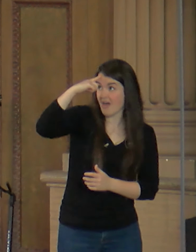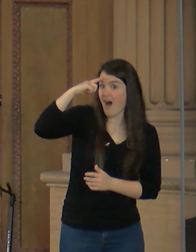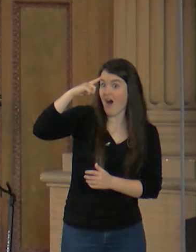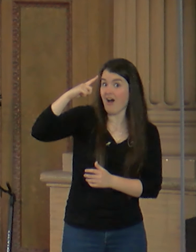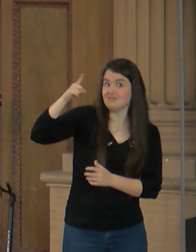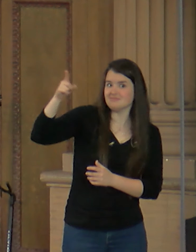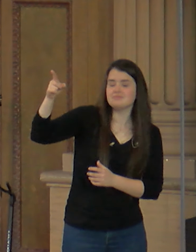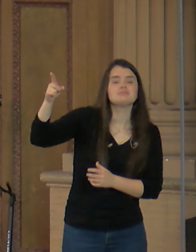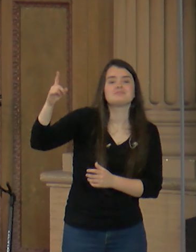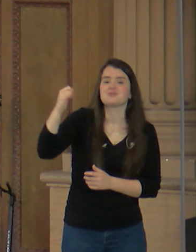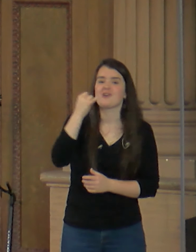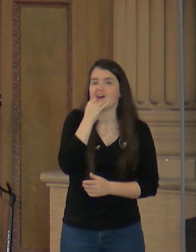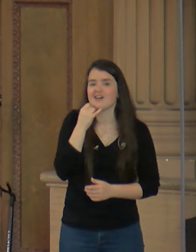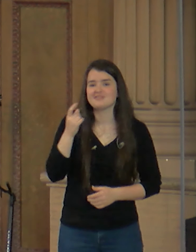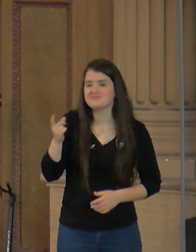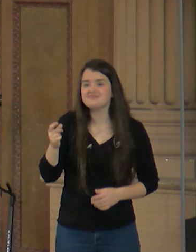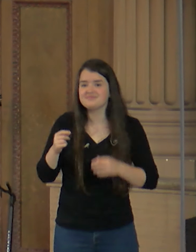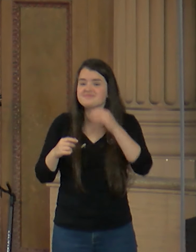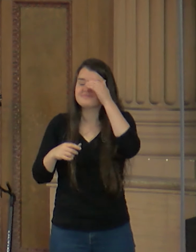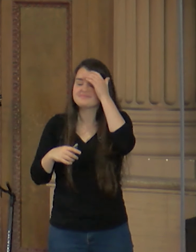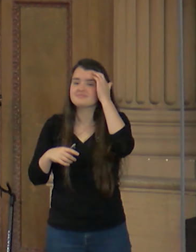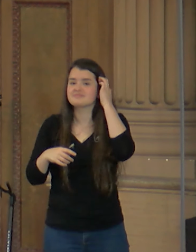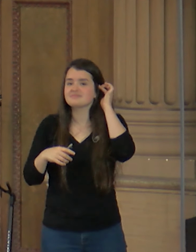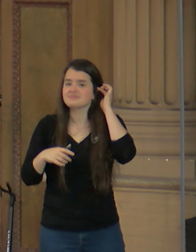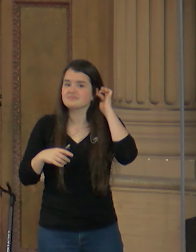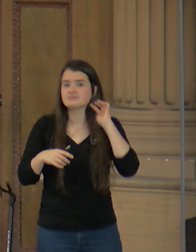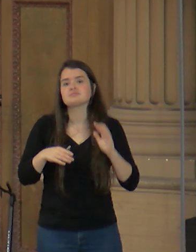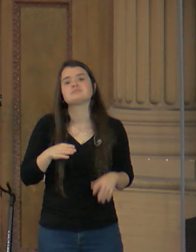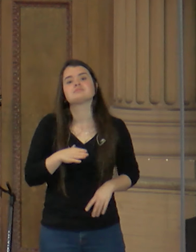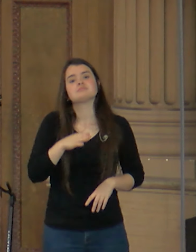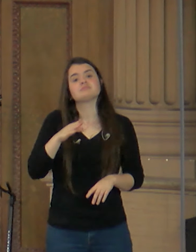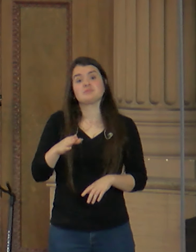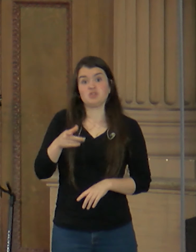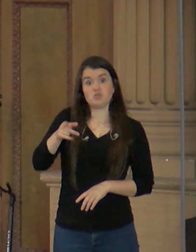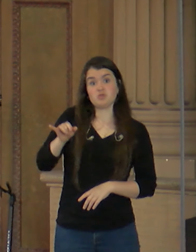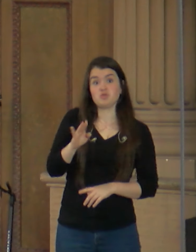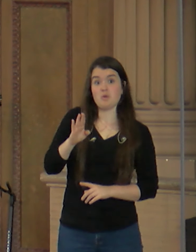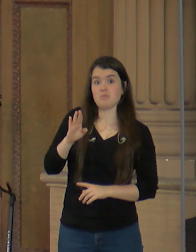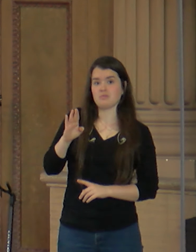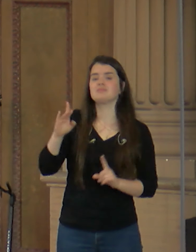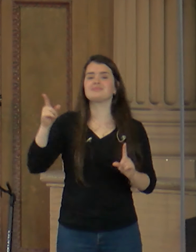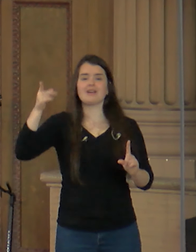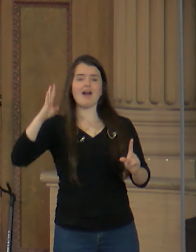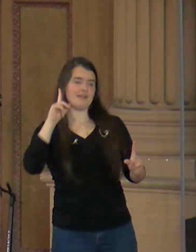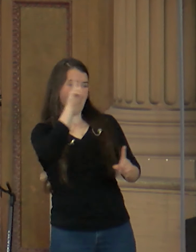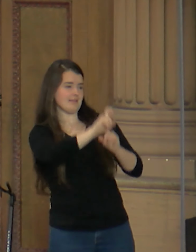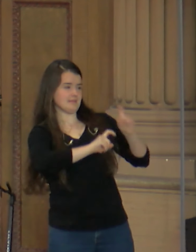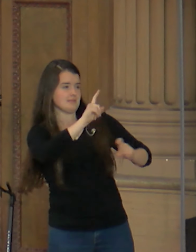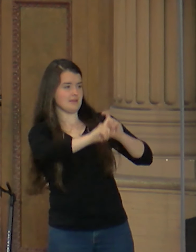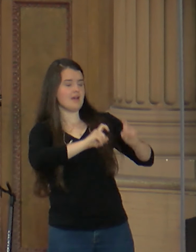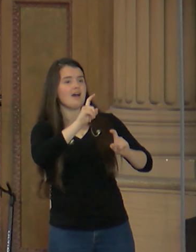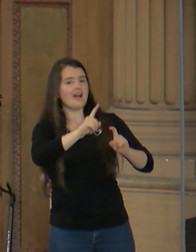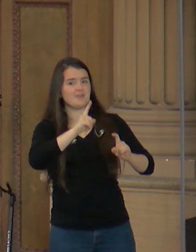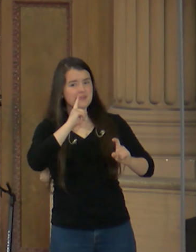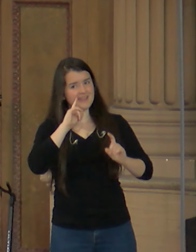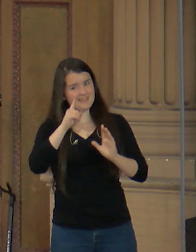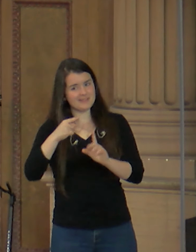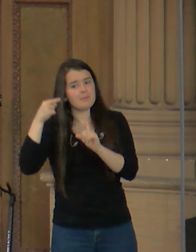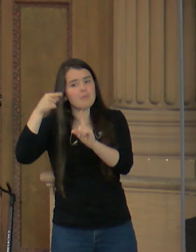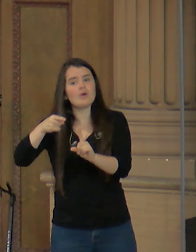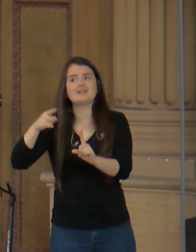And as God asks all these questions of Job, one of the intents behind them is to reinforce the fact that God is bigger than Job and that God